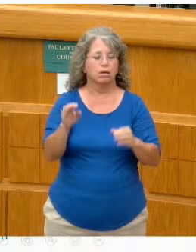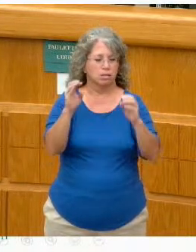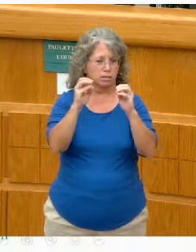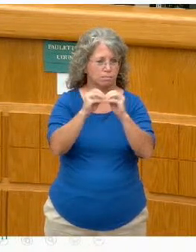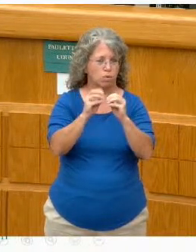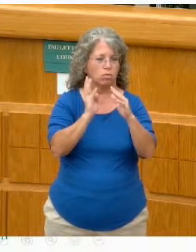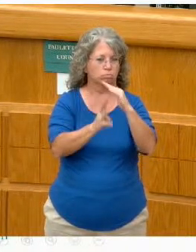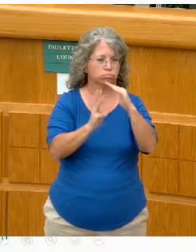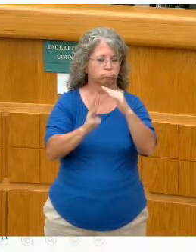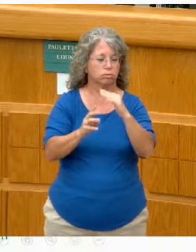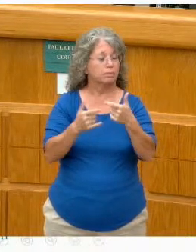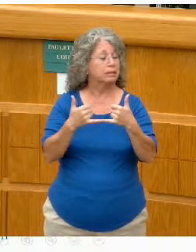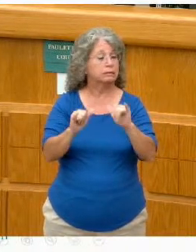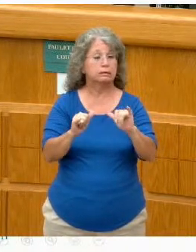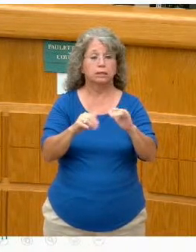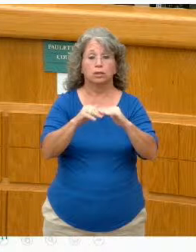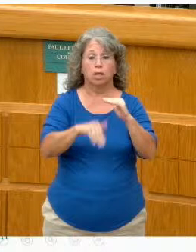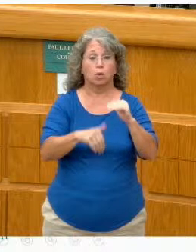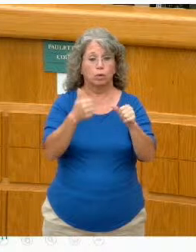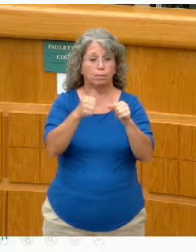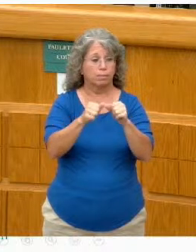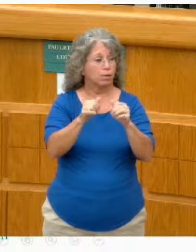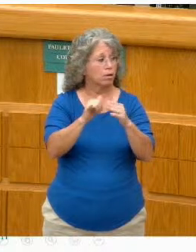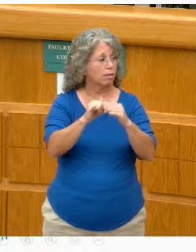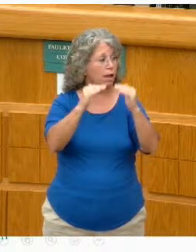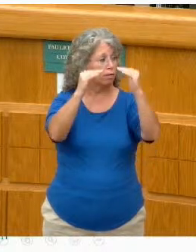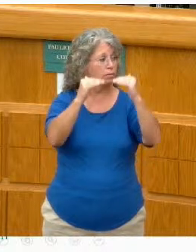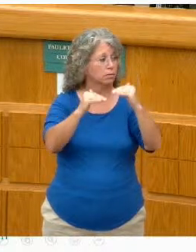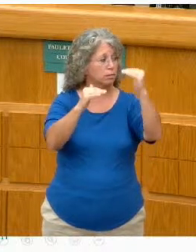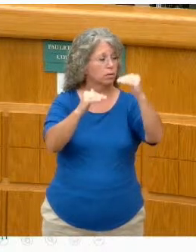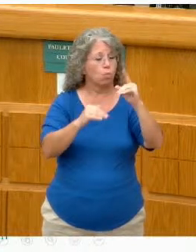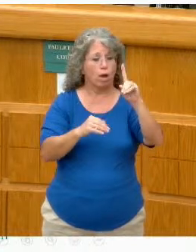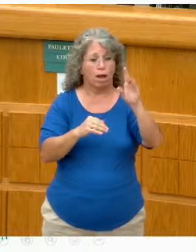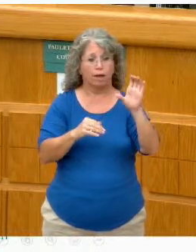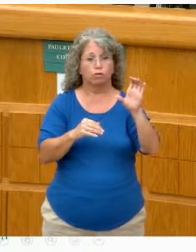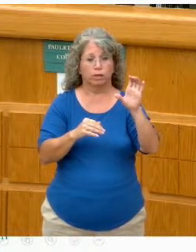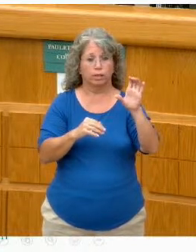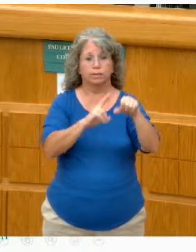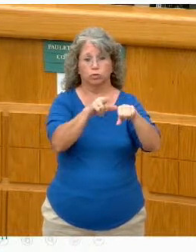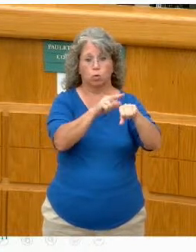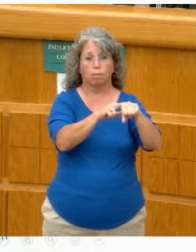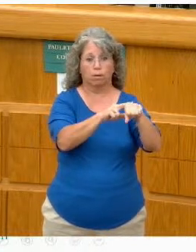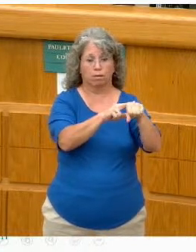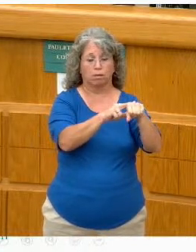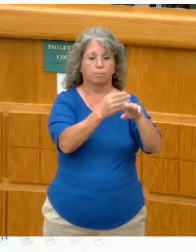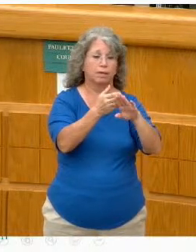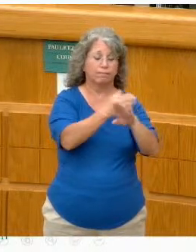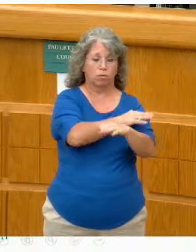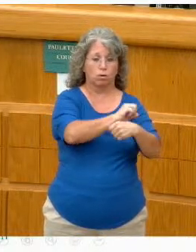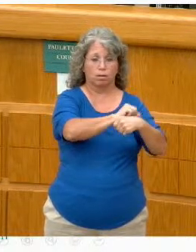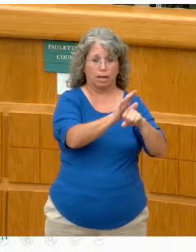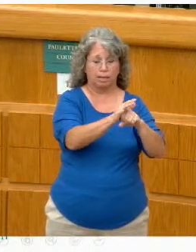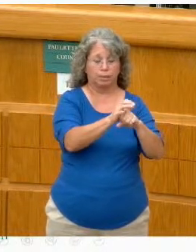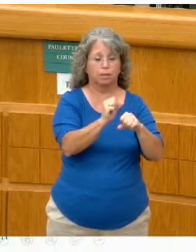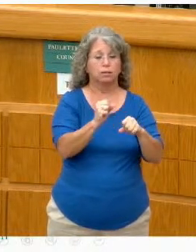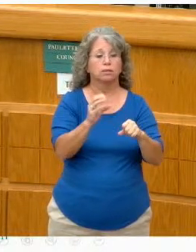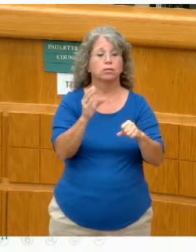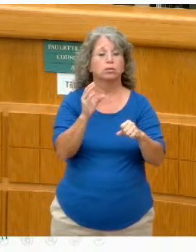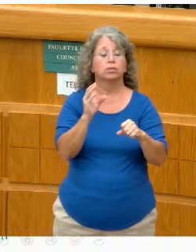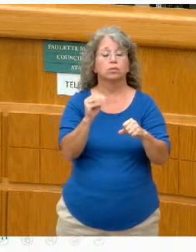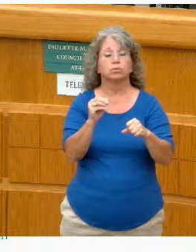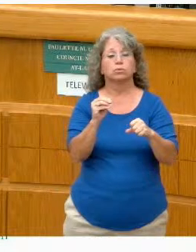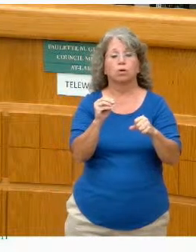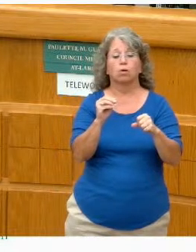normal. Remember, 100 is normal for these categories. And so the amount of activity at these locations